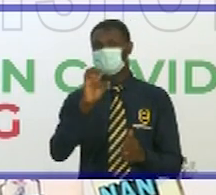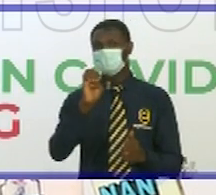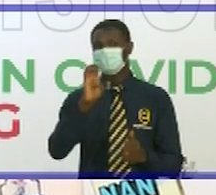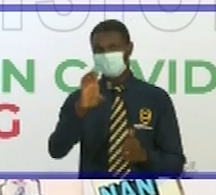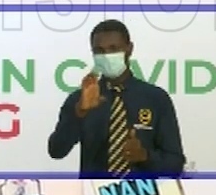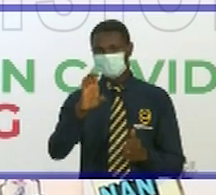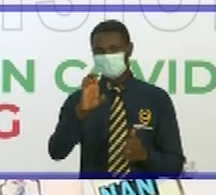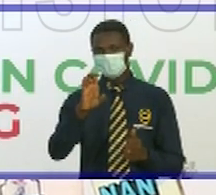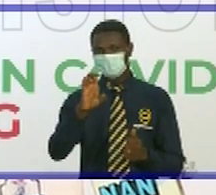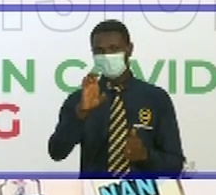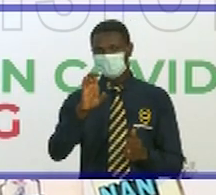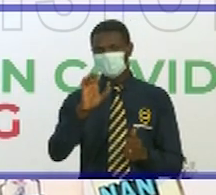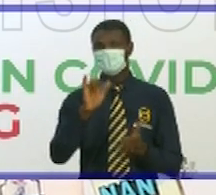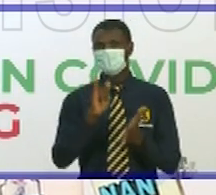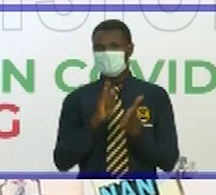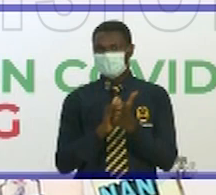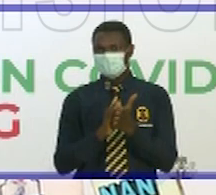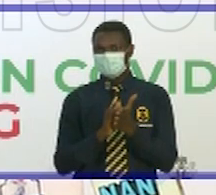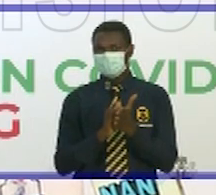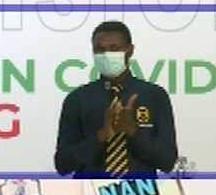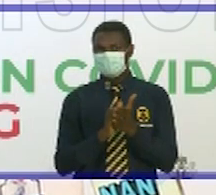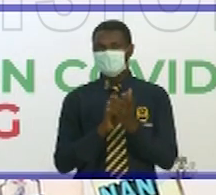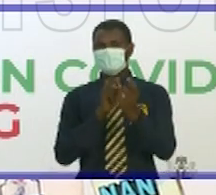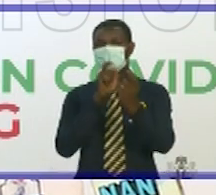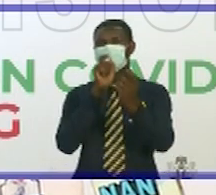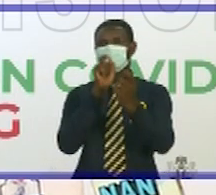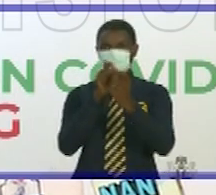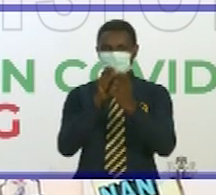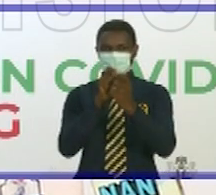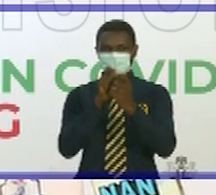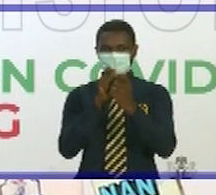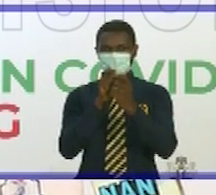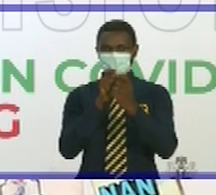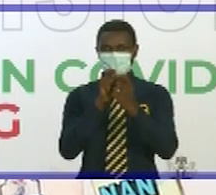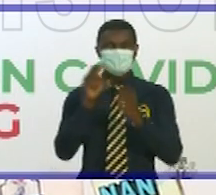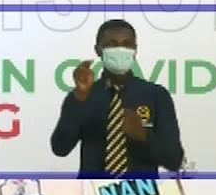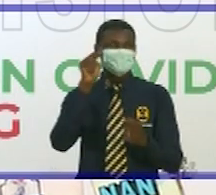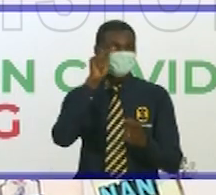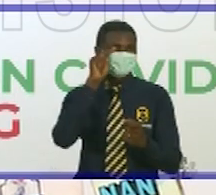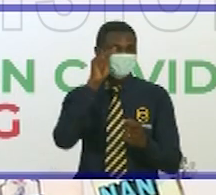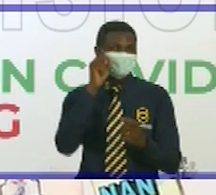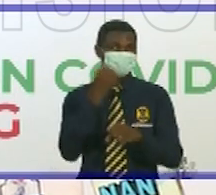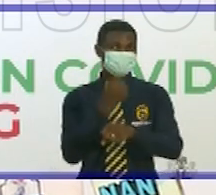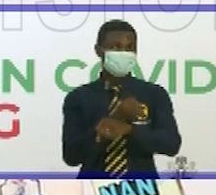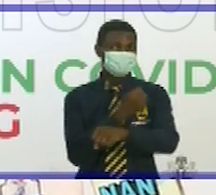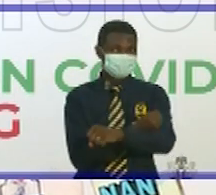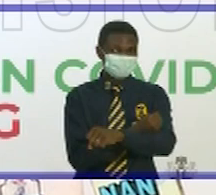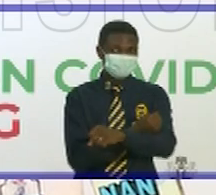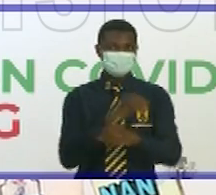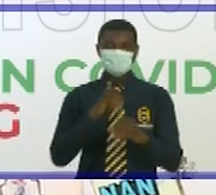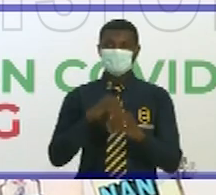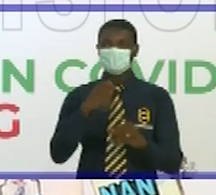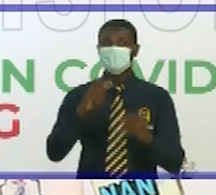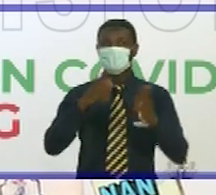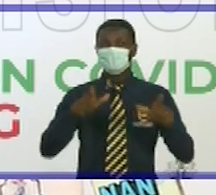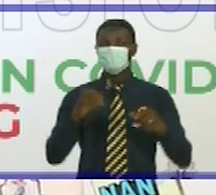we call peculiar Nigerian subjects, which in the language of WAEC are